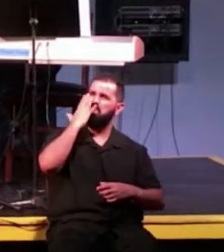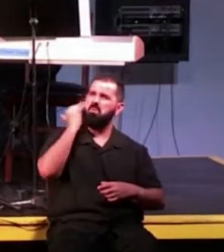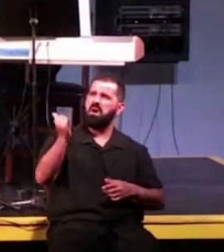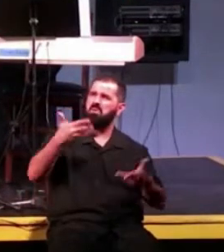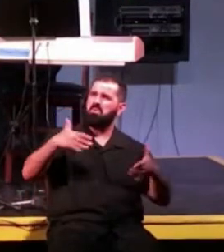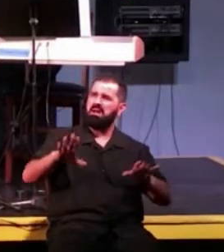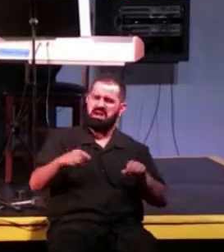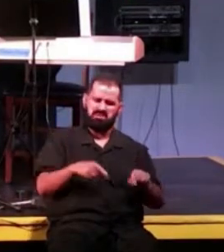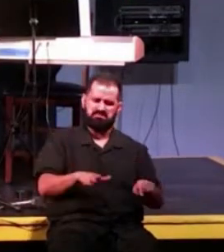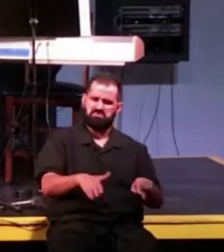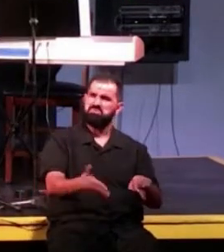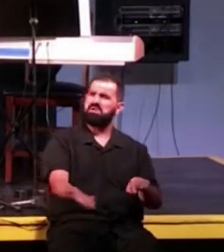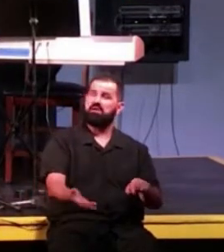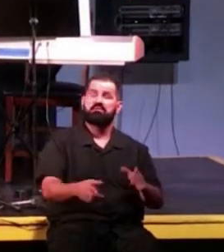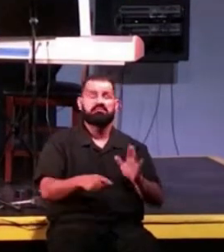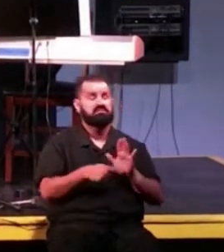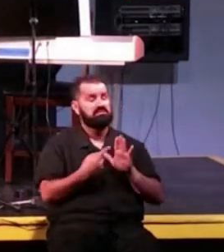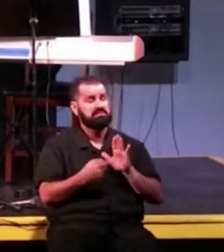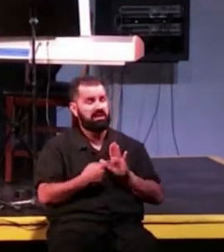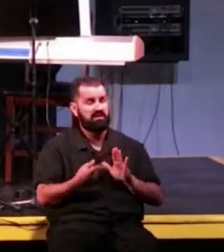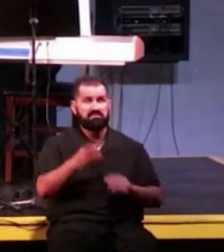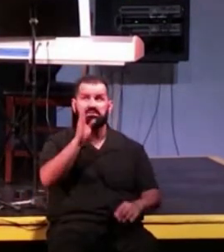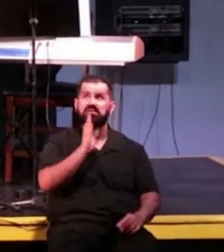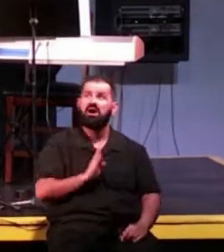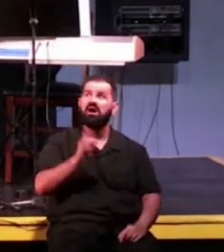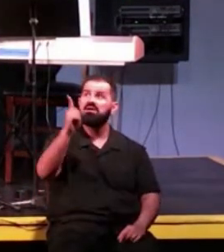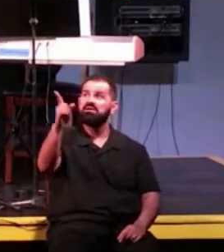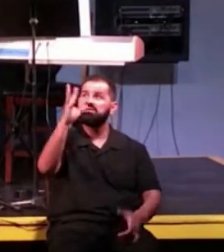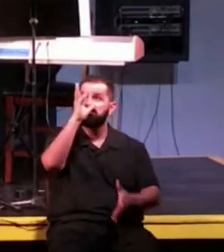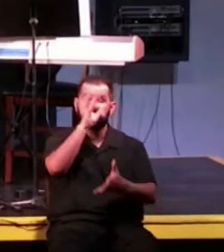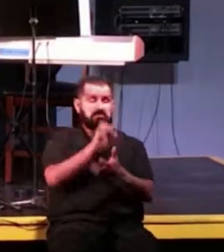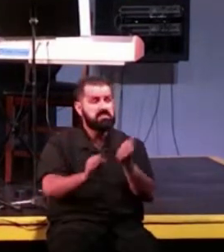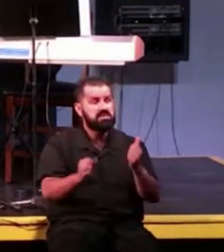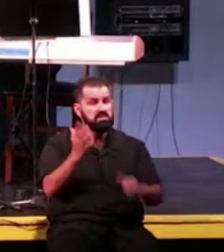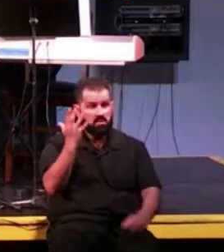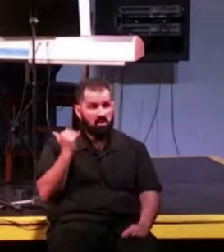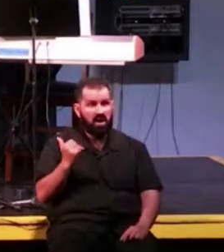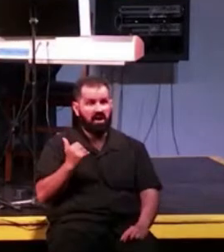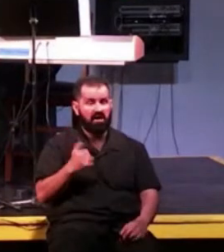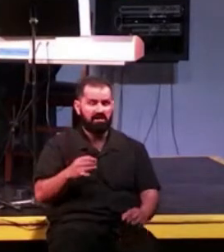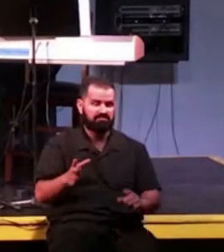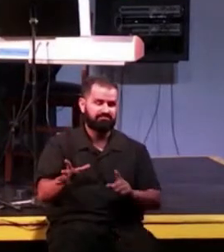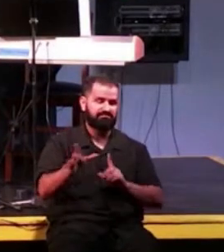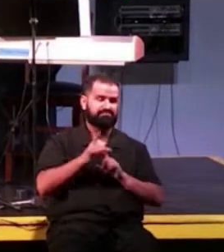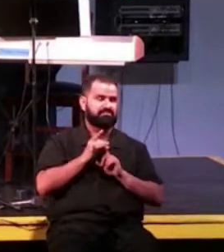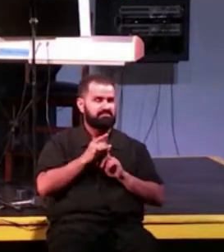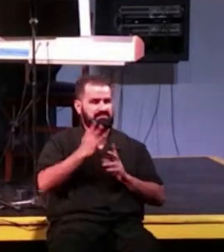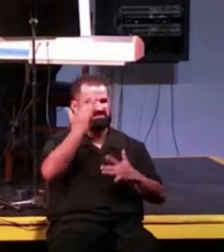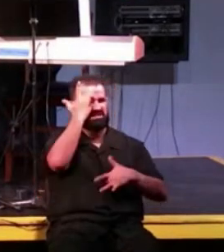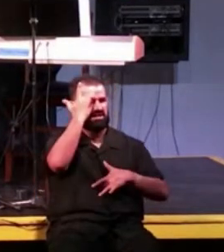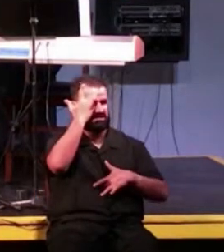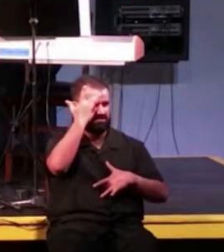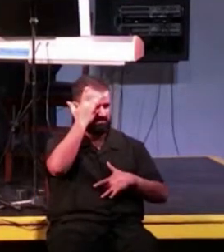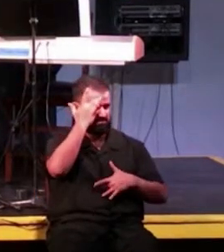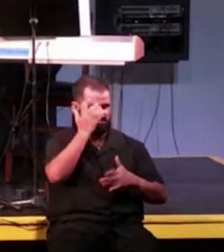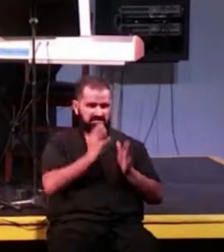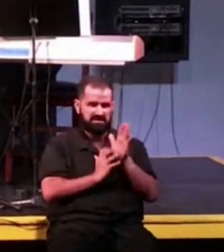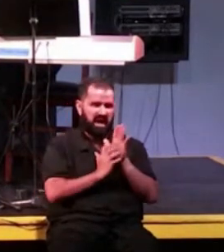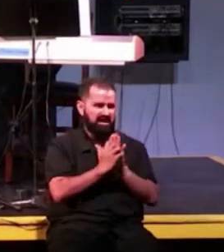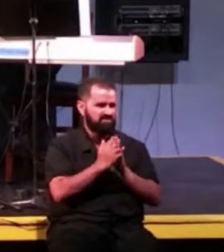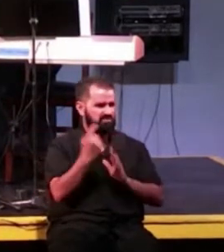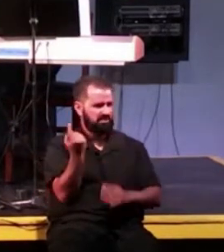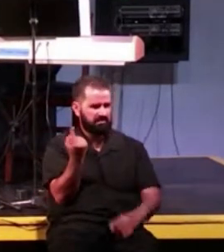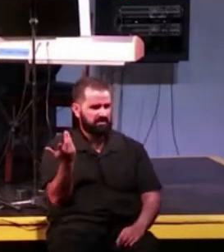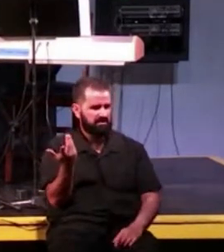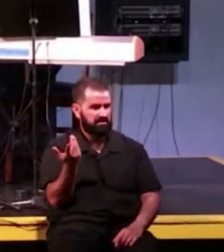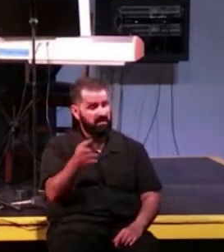Sometimes God appears to be ruthless when he gets you into a position where you're sick. And the doctor